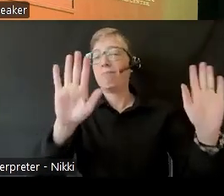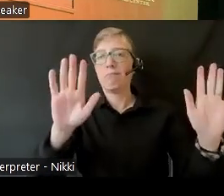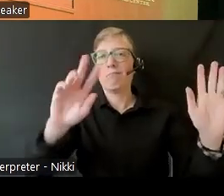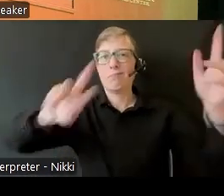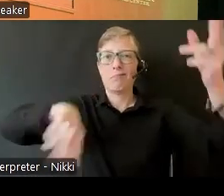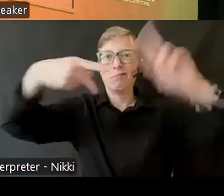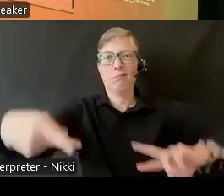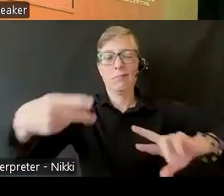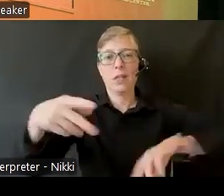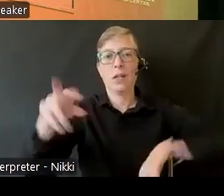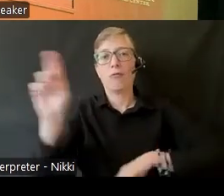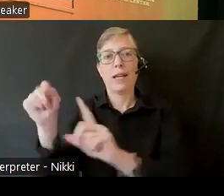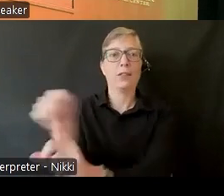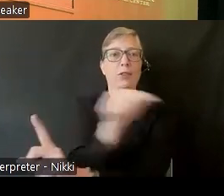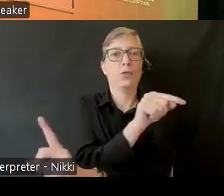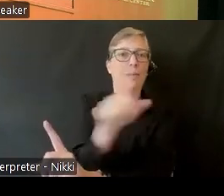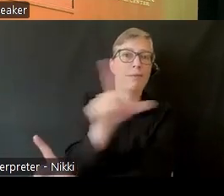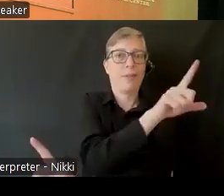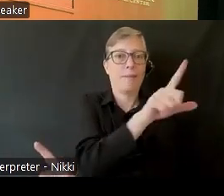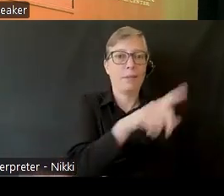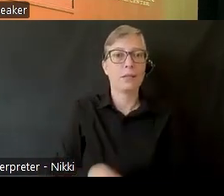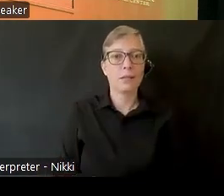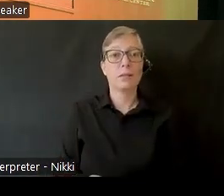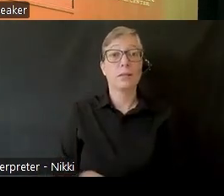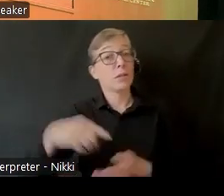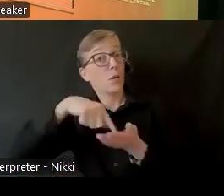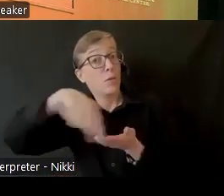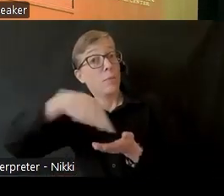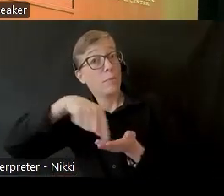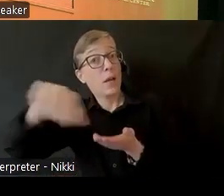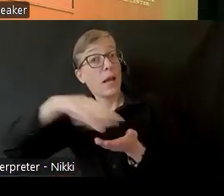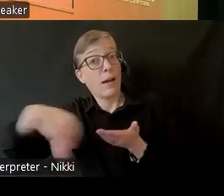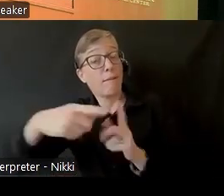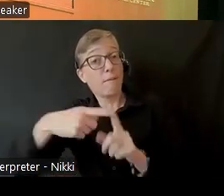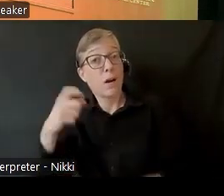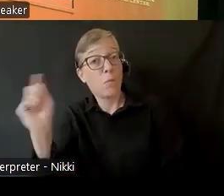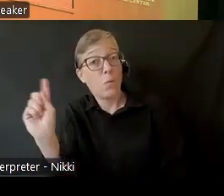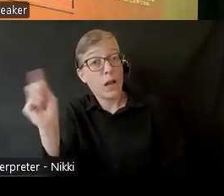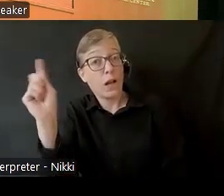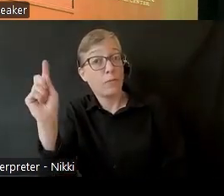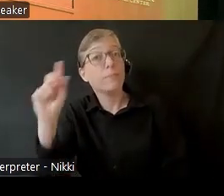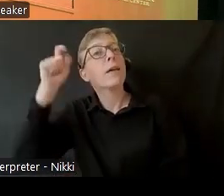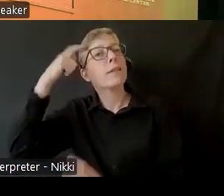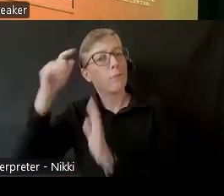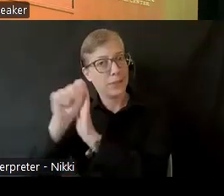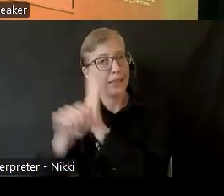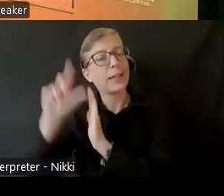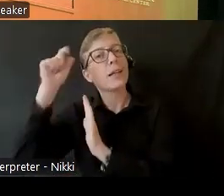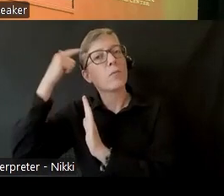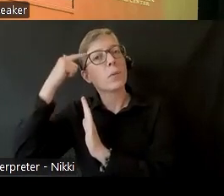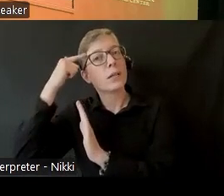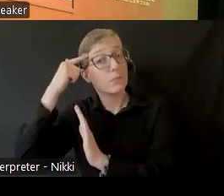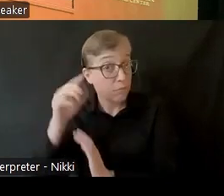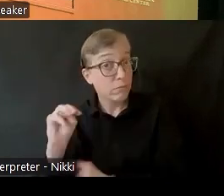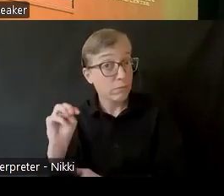where does our money, the paycheck come from? Well, it comes from the state government, i.e. Medicaid,